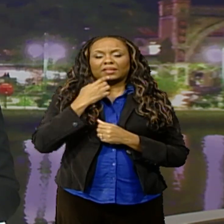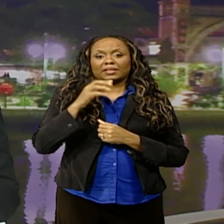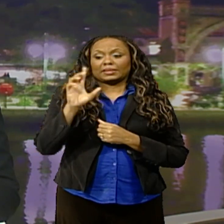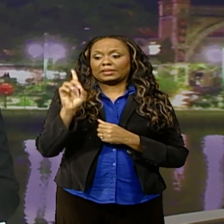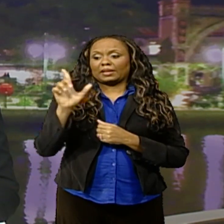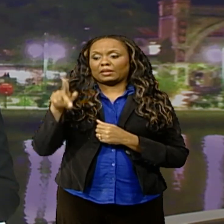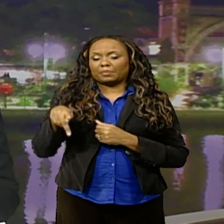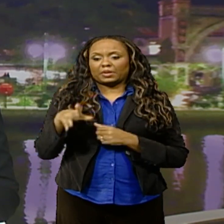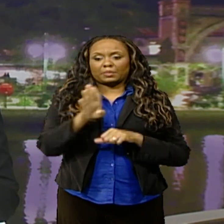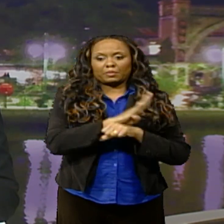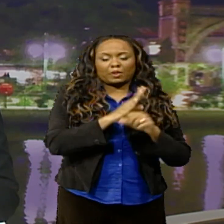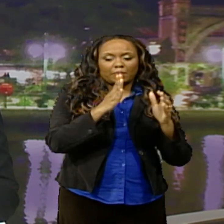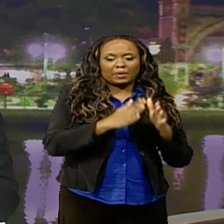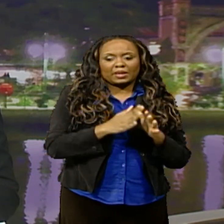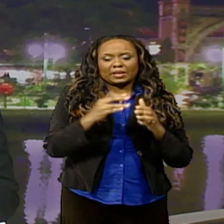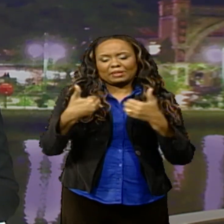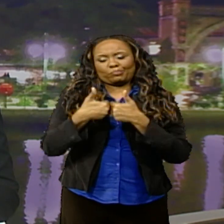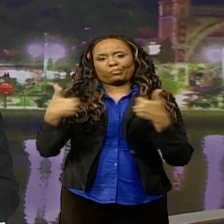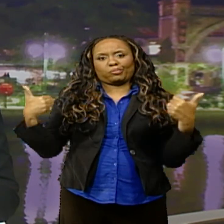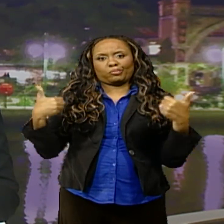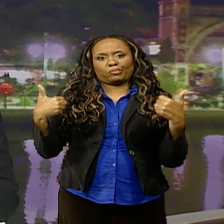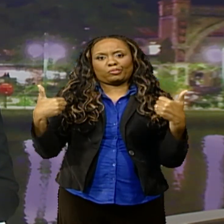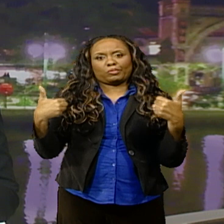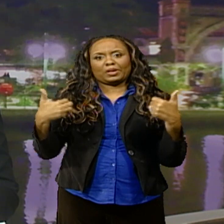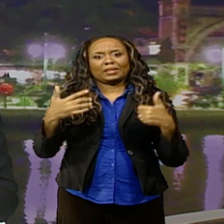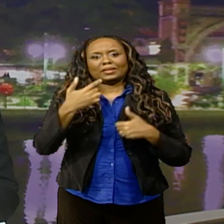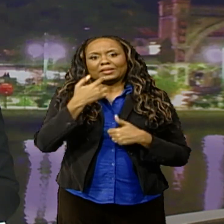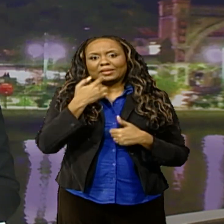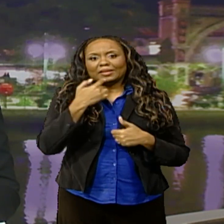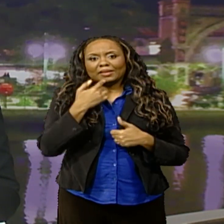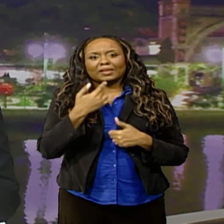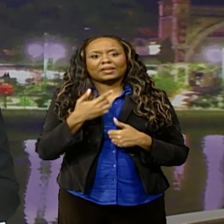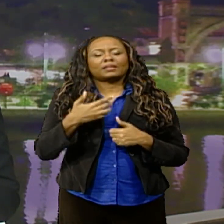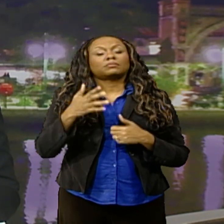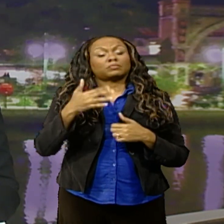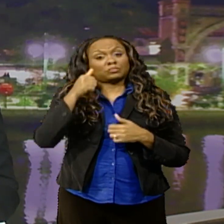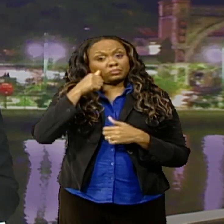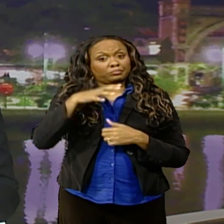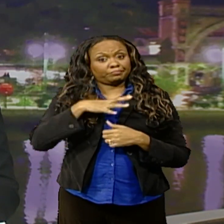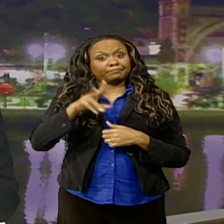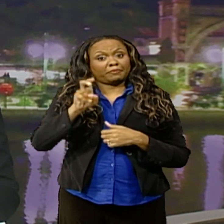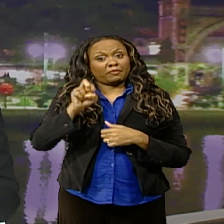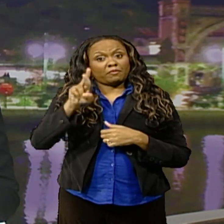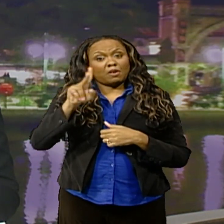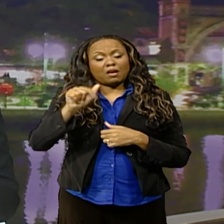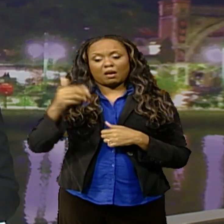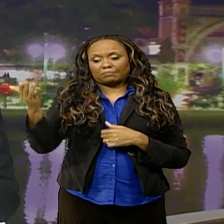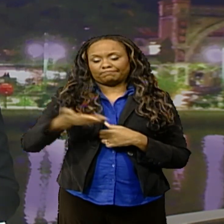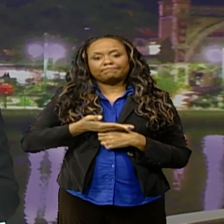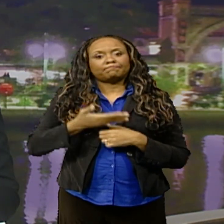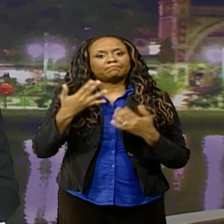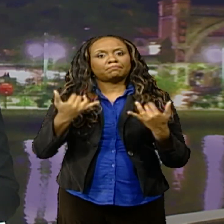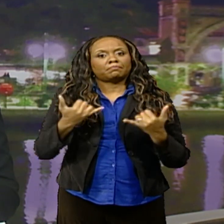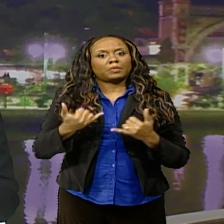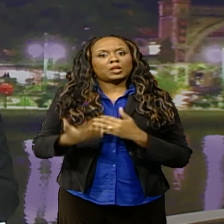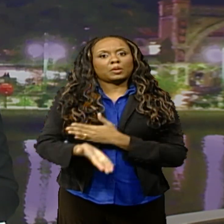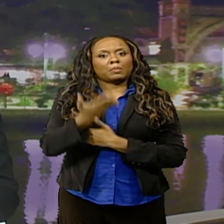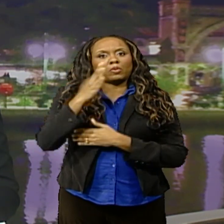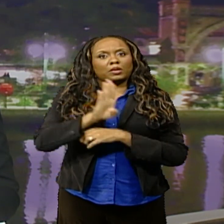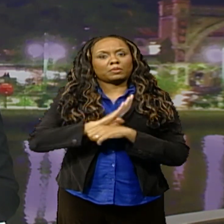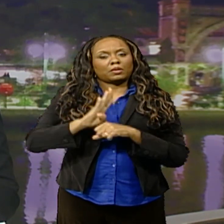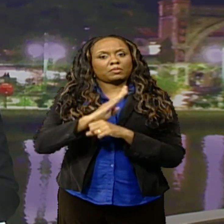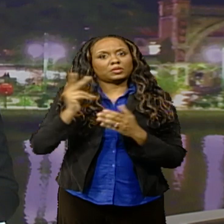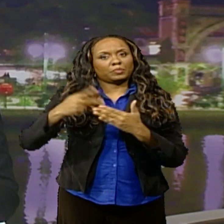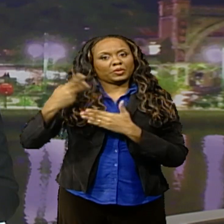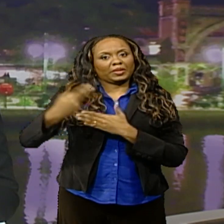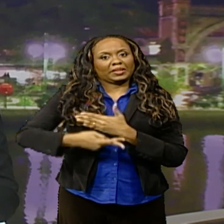Barbadians, likening the election results to a referendum on the party. The DLP president was a guest on CBC TV8's Morning